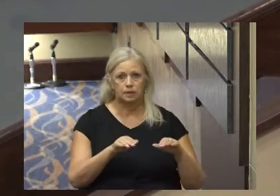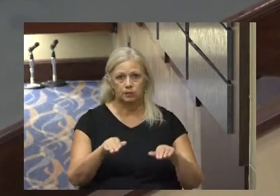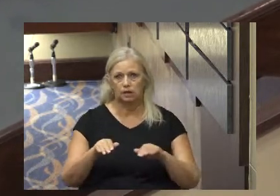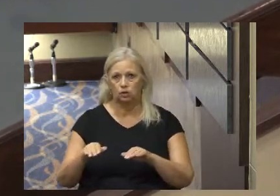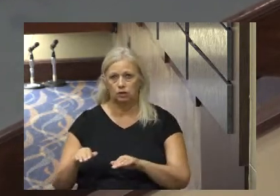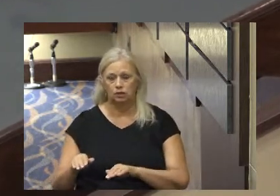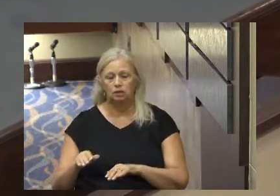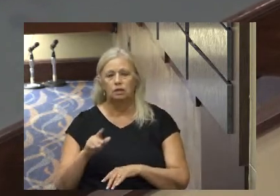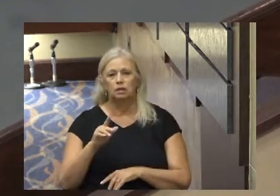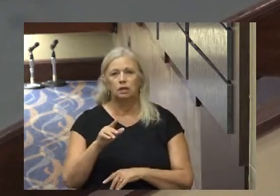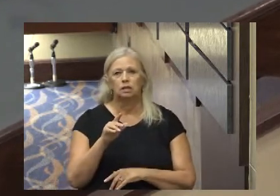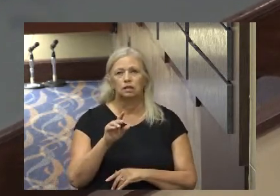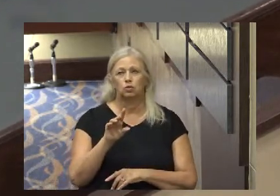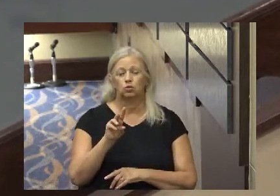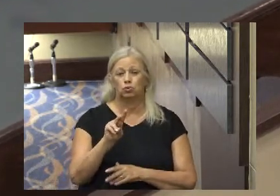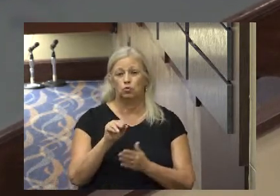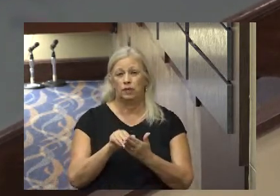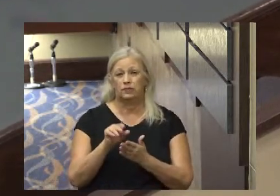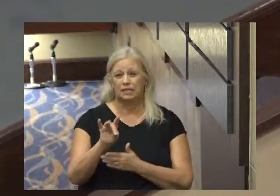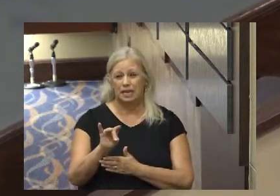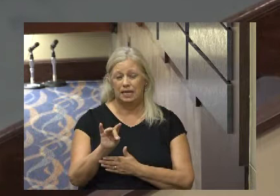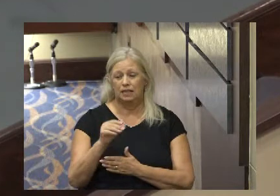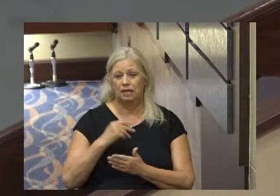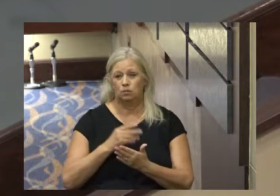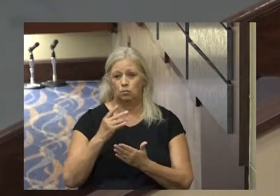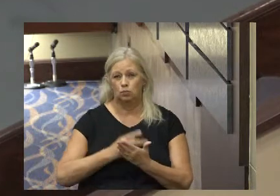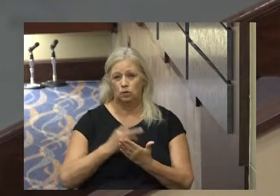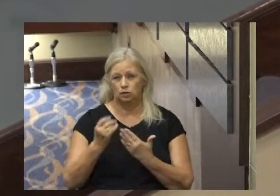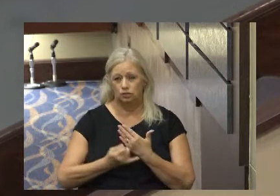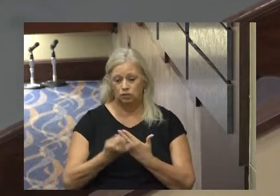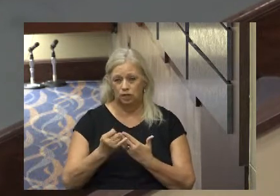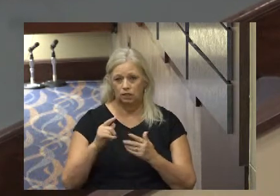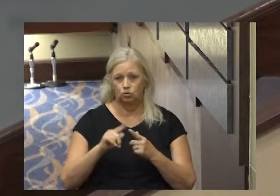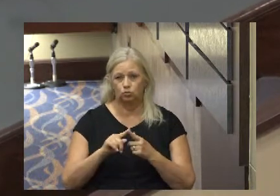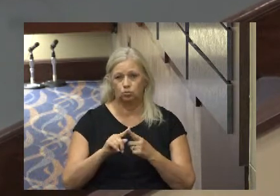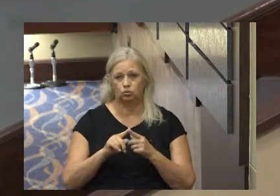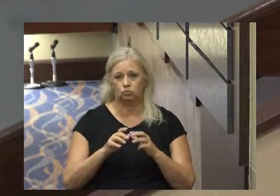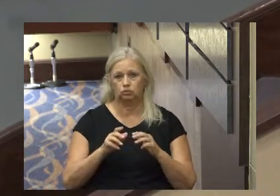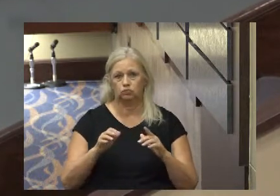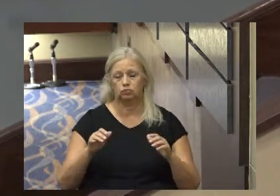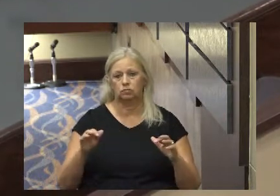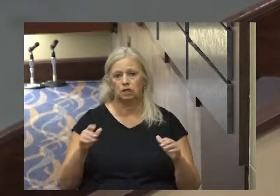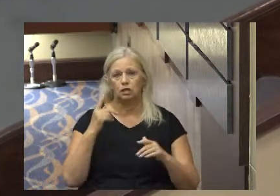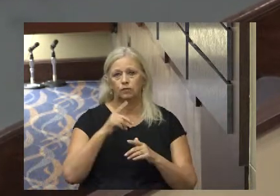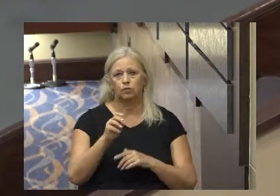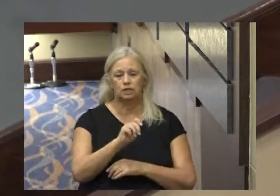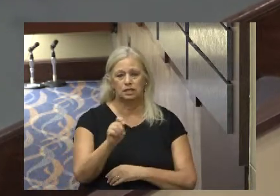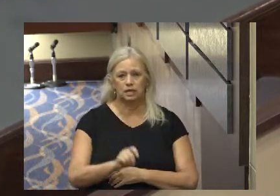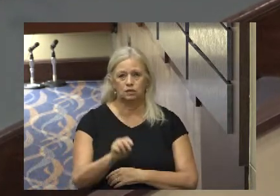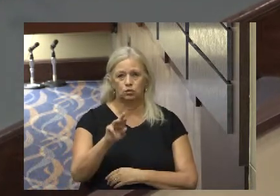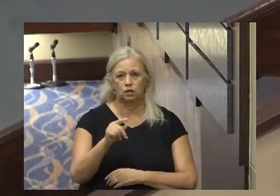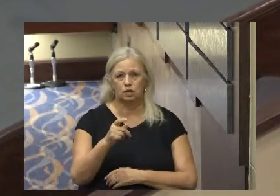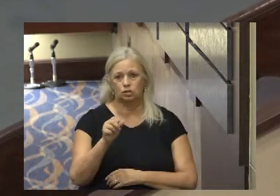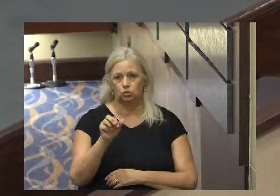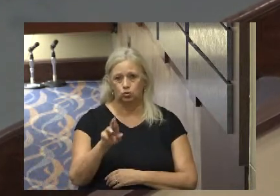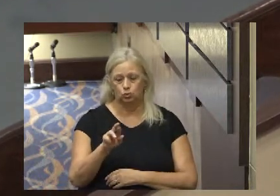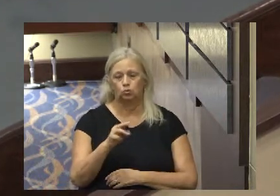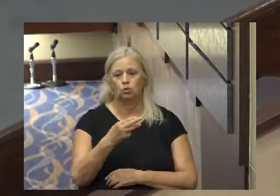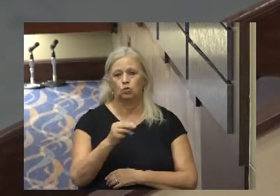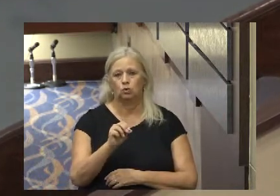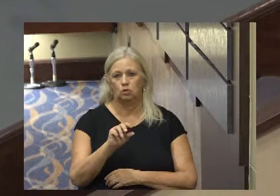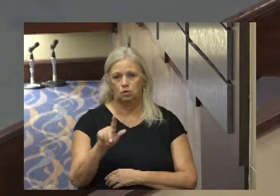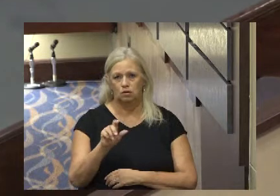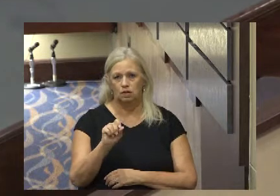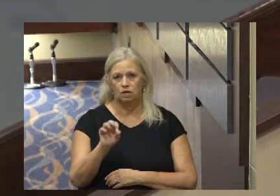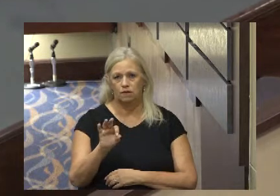is a project at that time to expand the facilities for the Texas Ranger Hall of Fame and our relationship with the